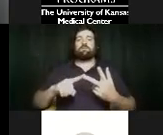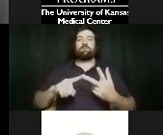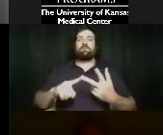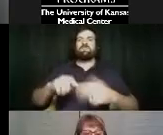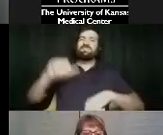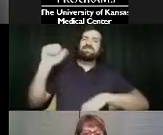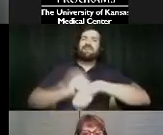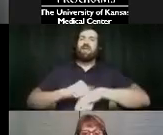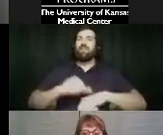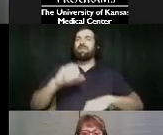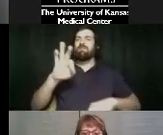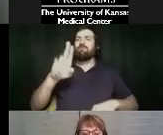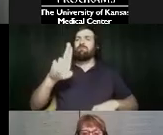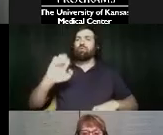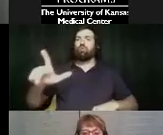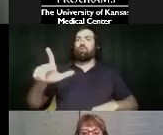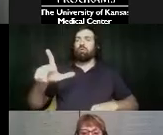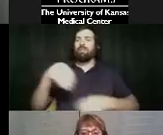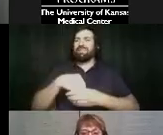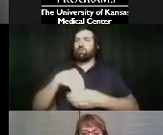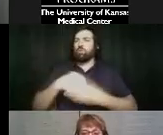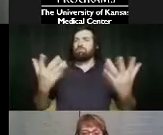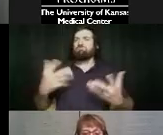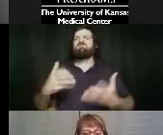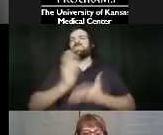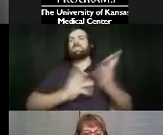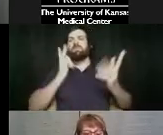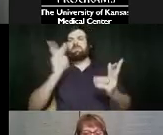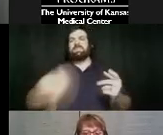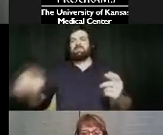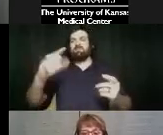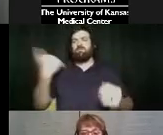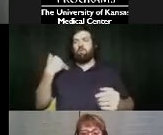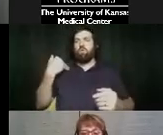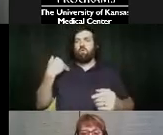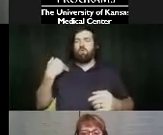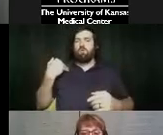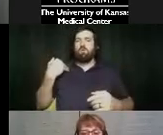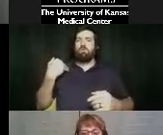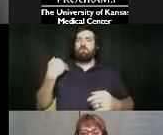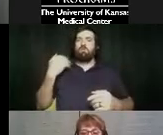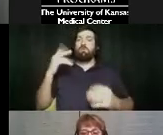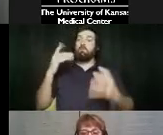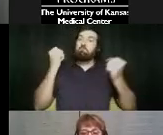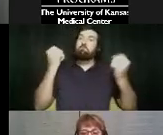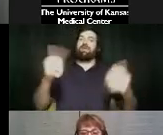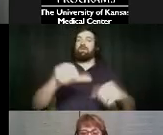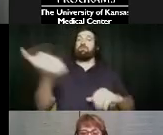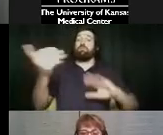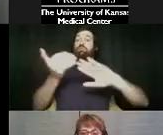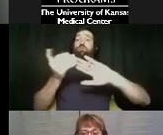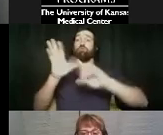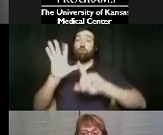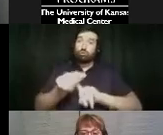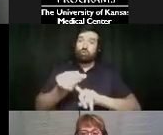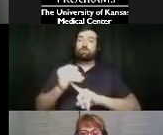is that? Well, I think some of you have seen this before. In many other cultures, the cooking